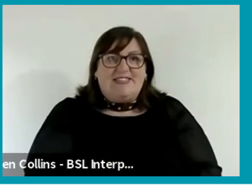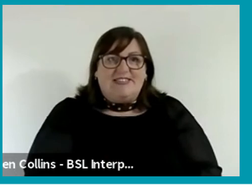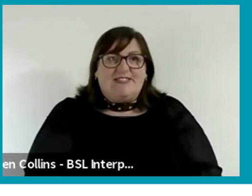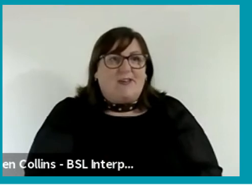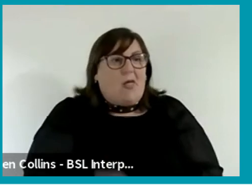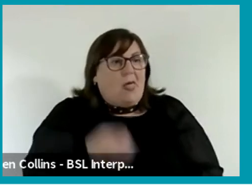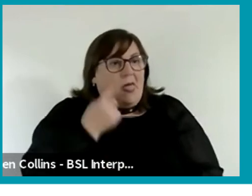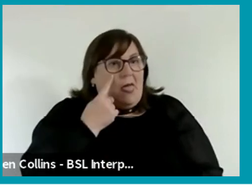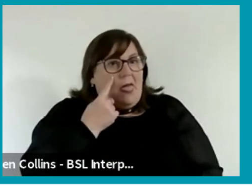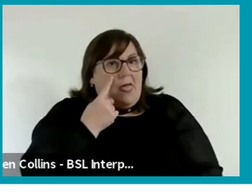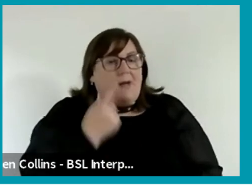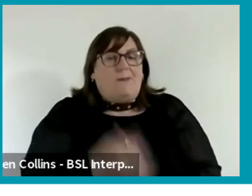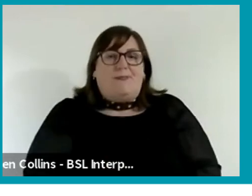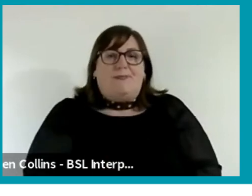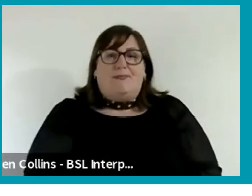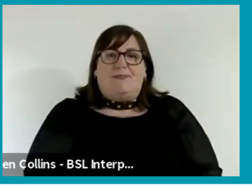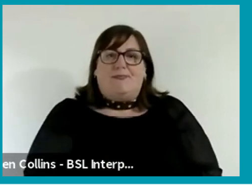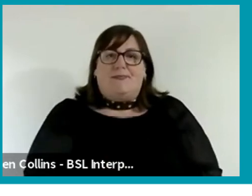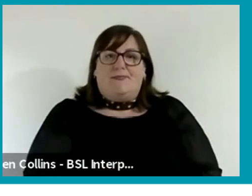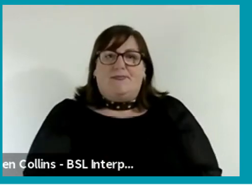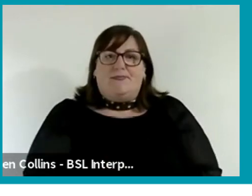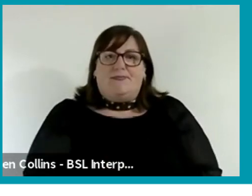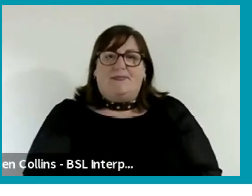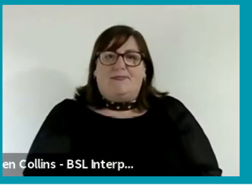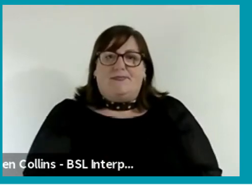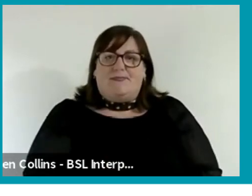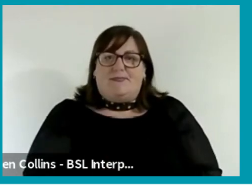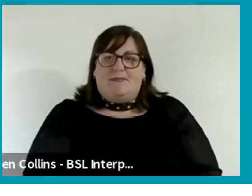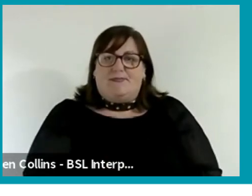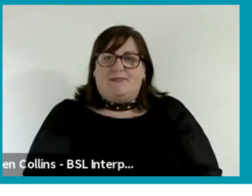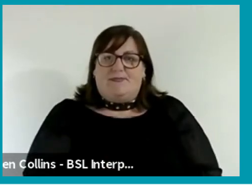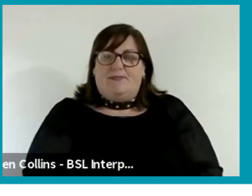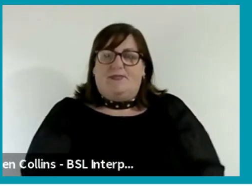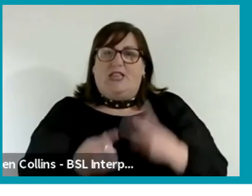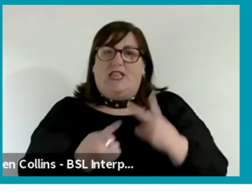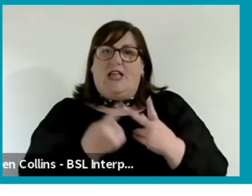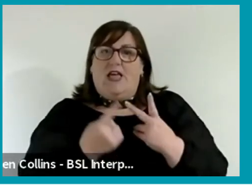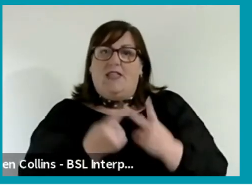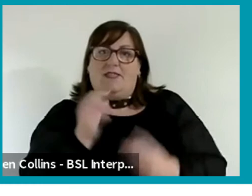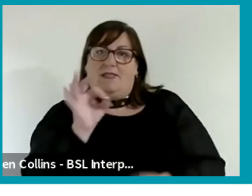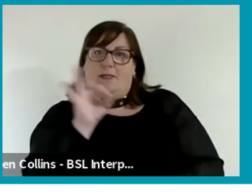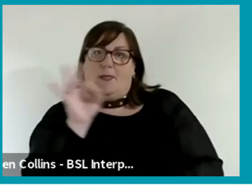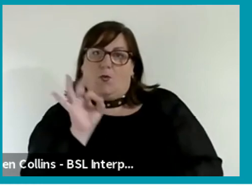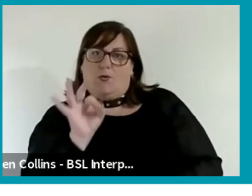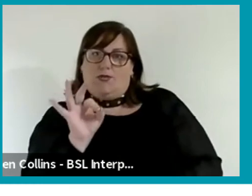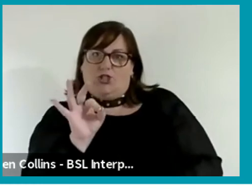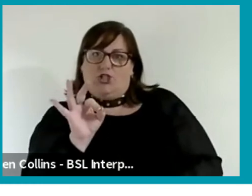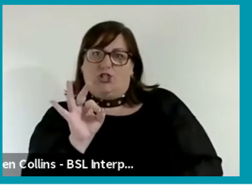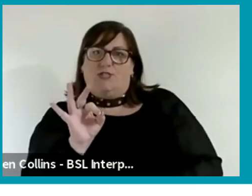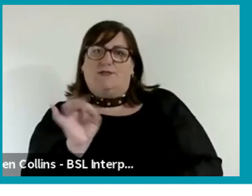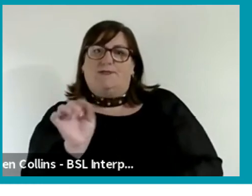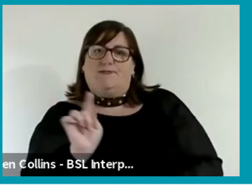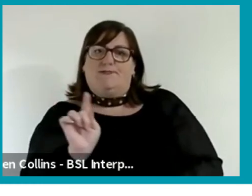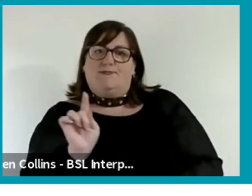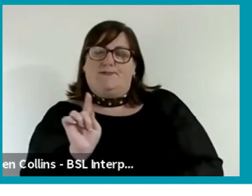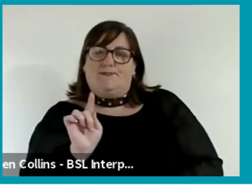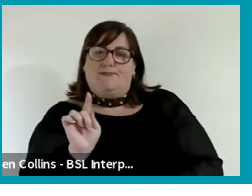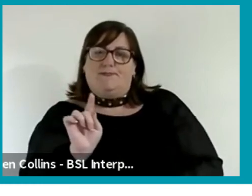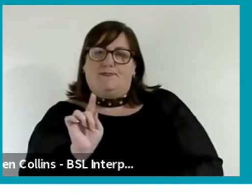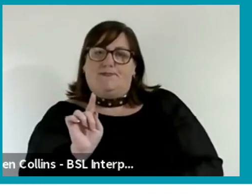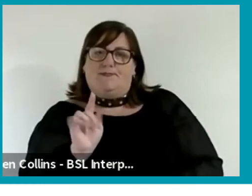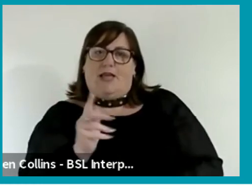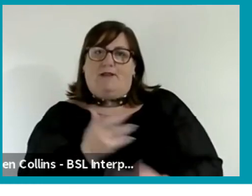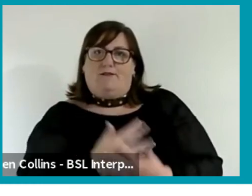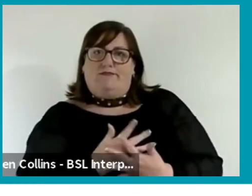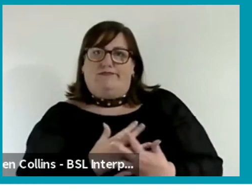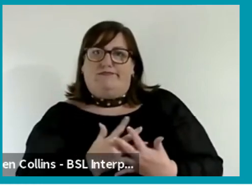Exactly. Okay. We have another question. So this is certainly, there's lots of questions